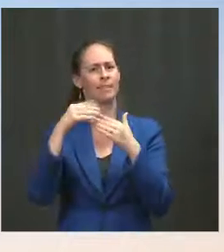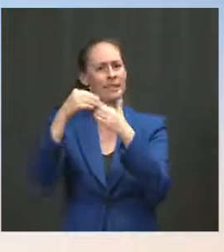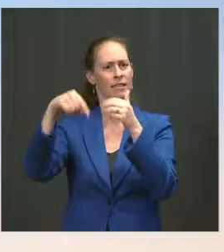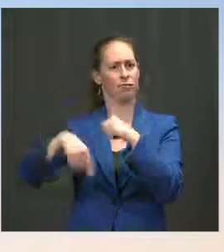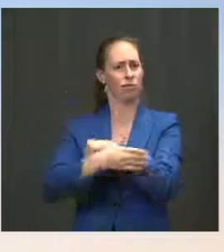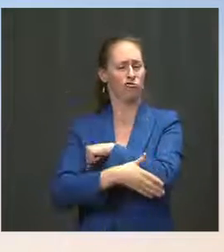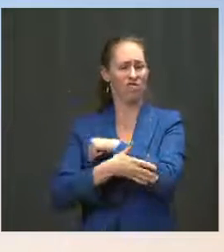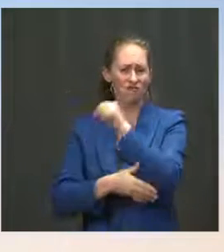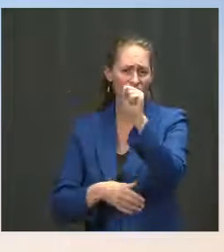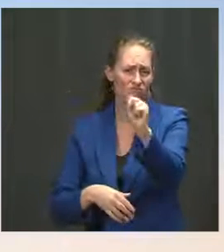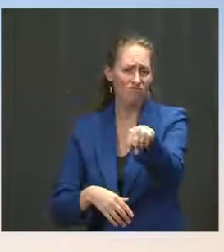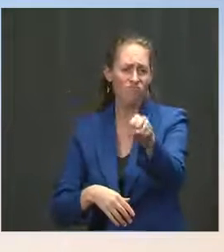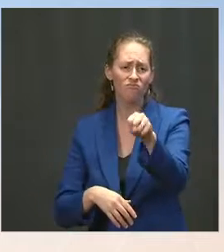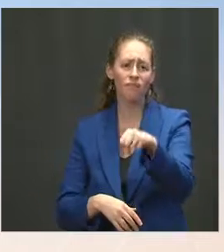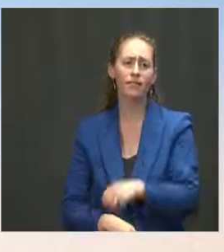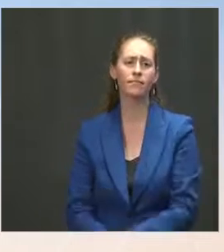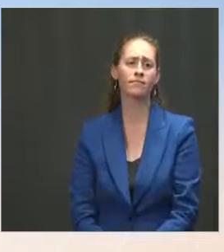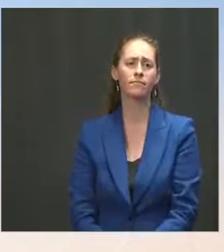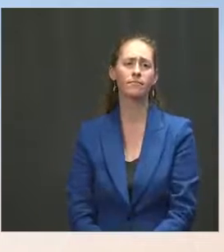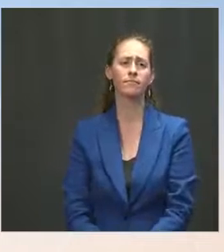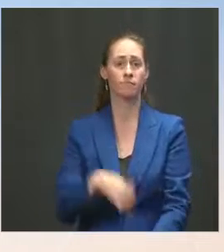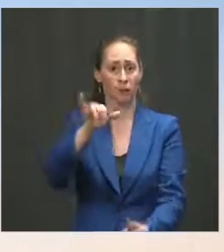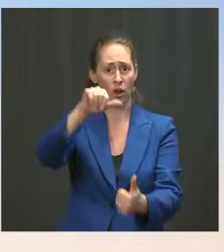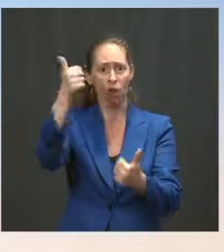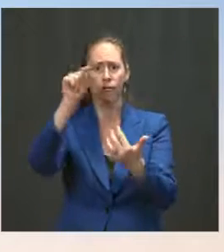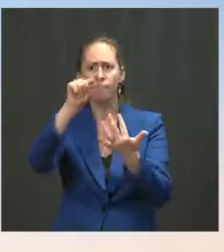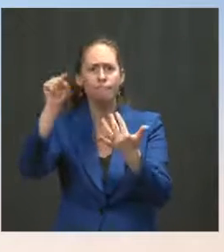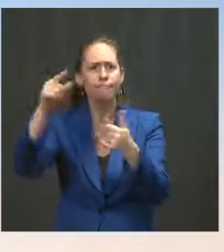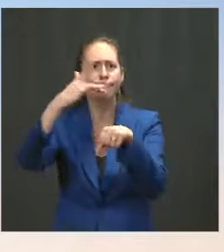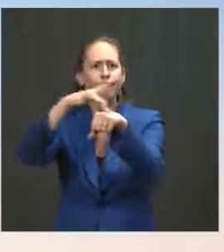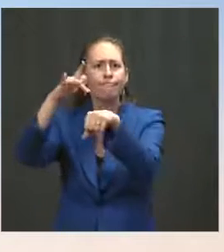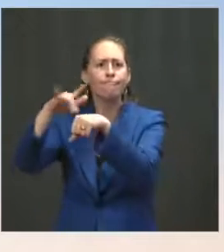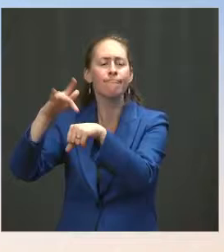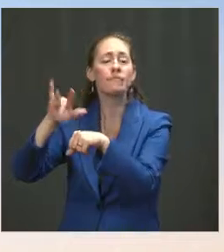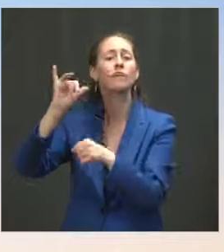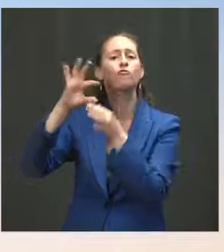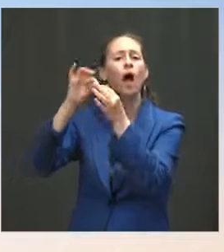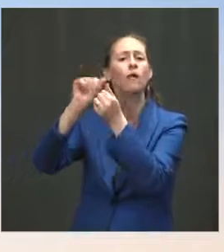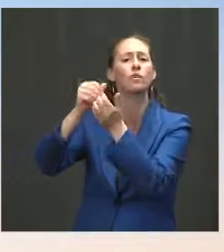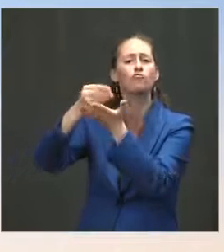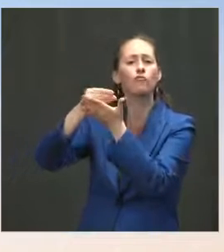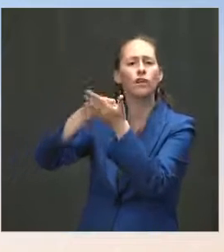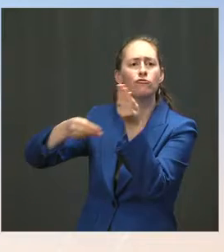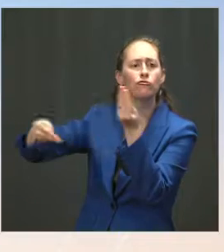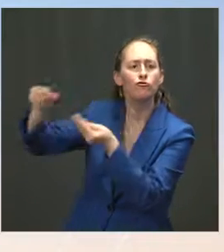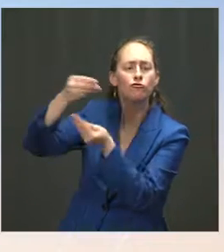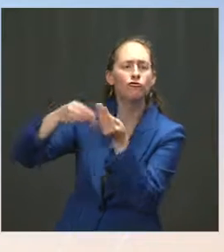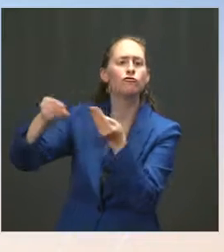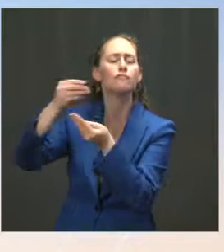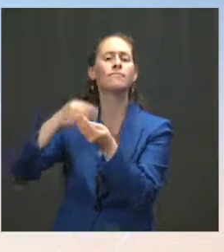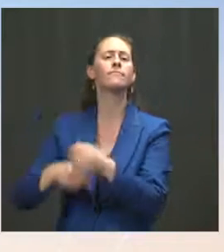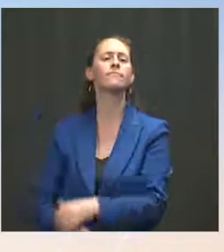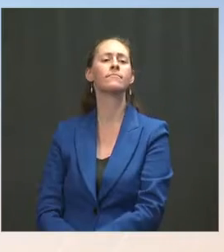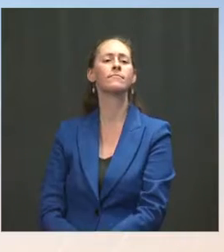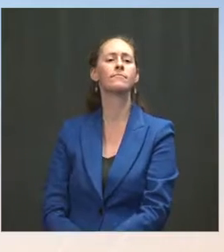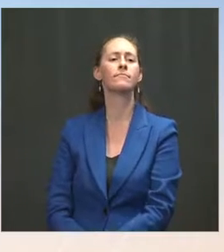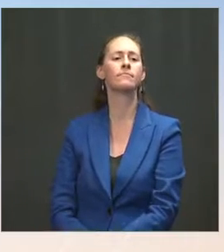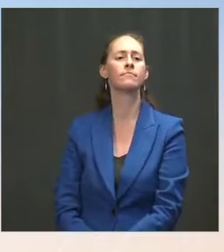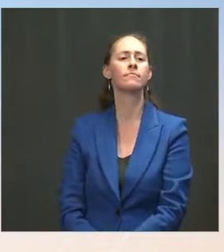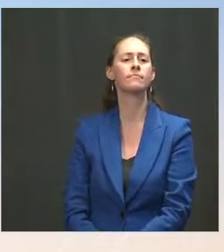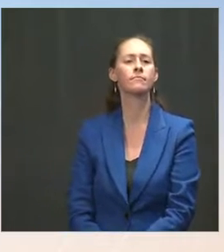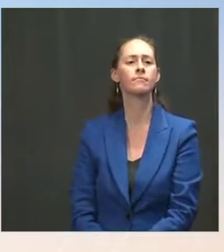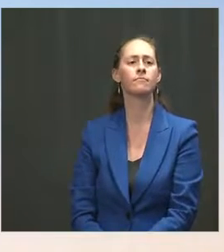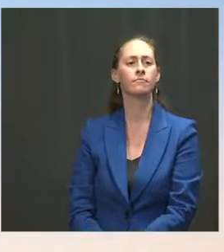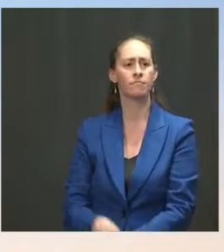also a number of other positions at the Treasury Department, at other domestic agencies that could play a pivotal role as our country